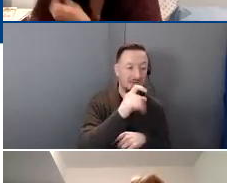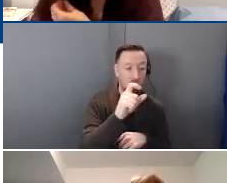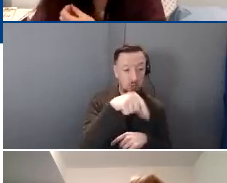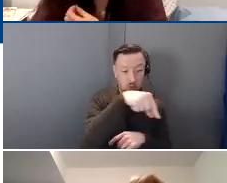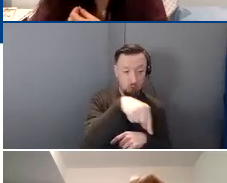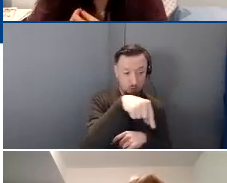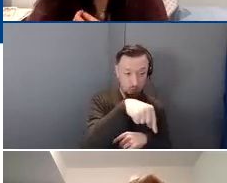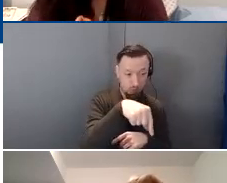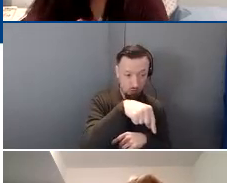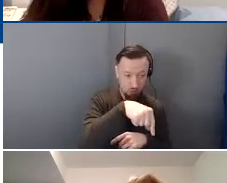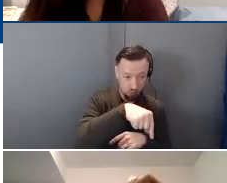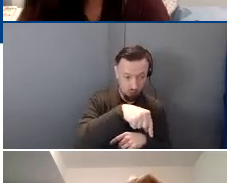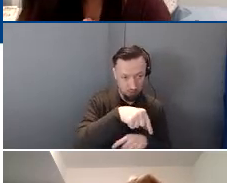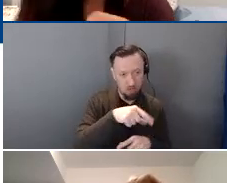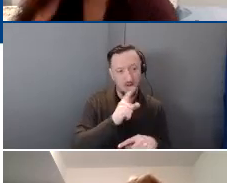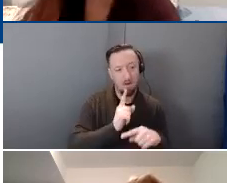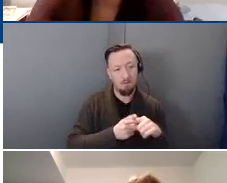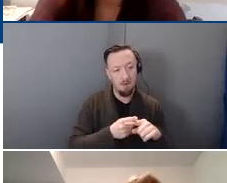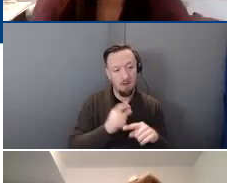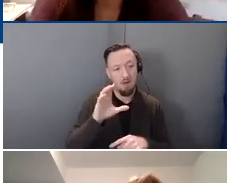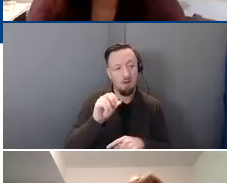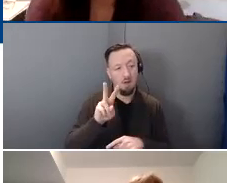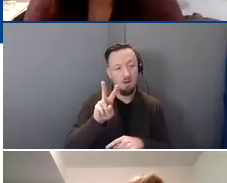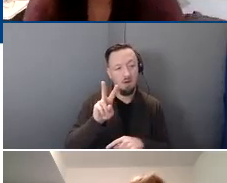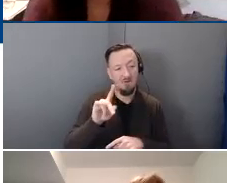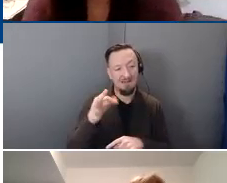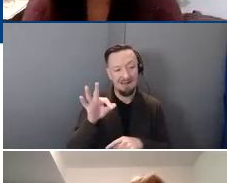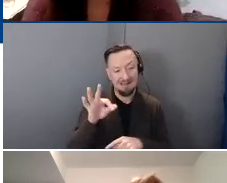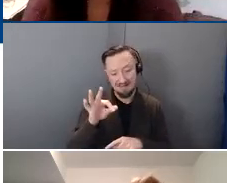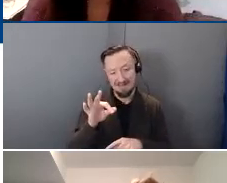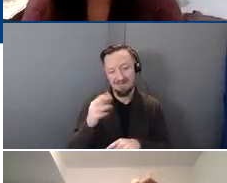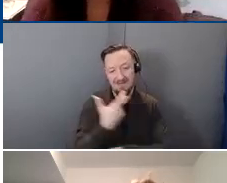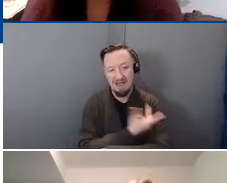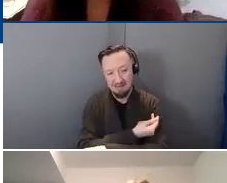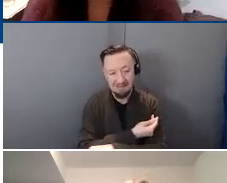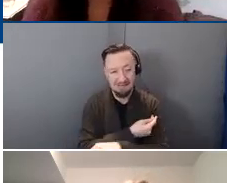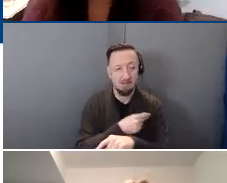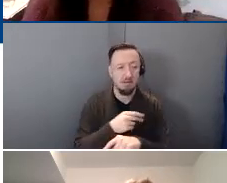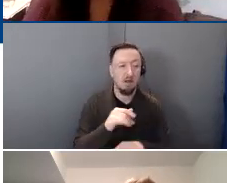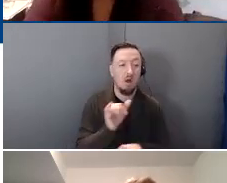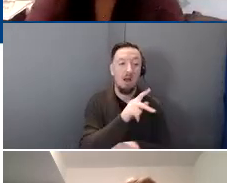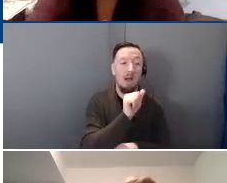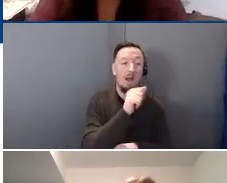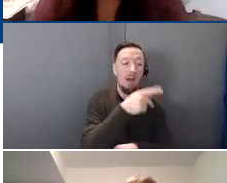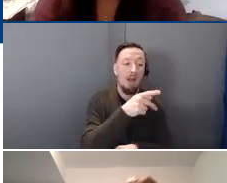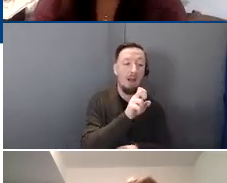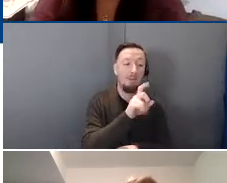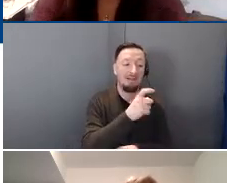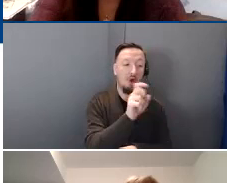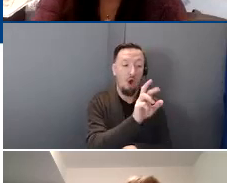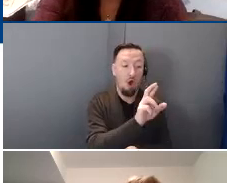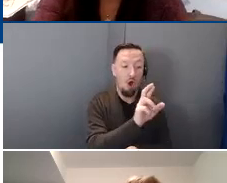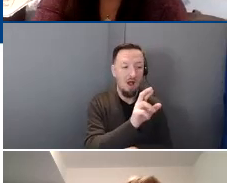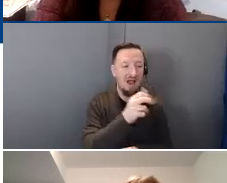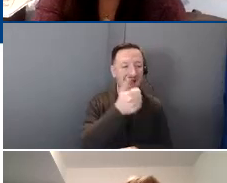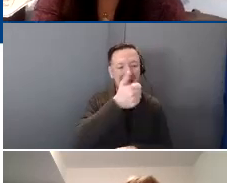listed here, and that also has our COVID-19 vaccine products. There's also Appendix R. So that's a listing of all digital